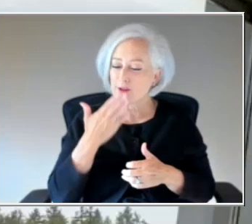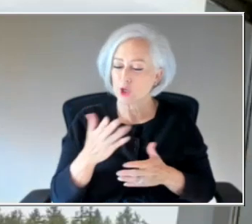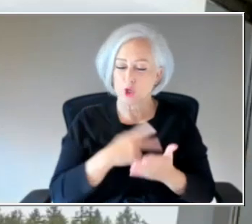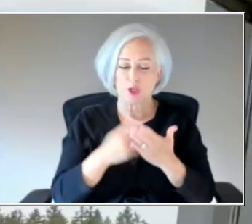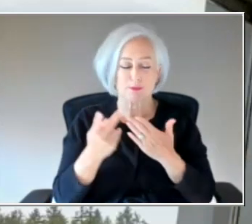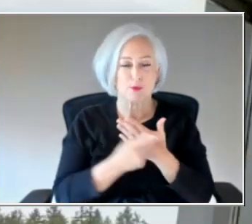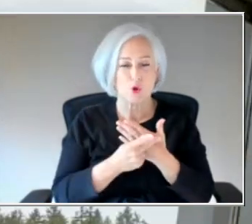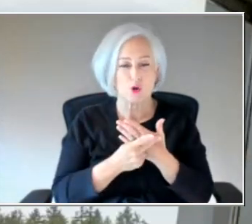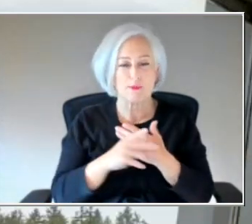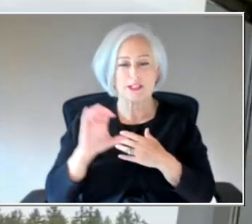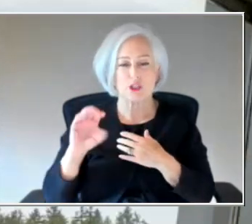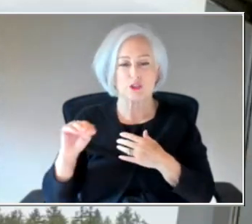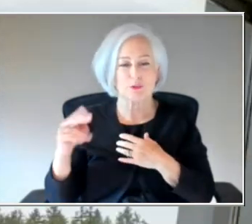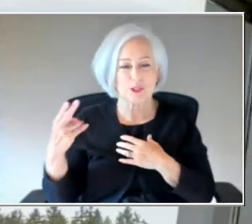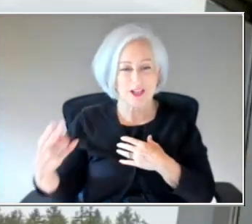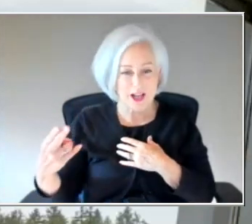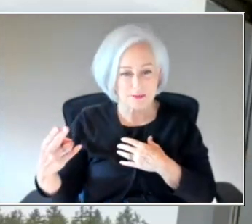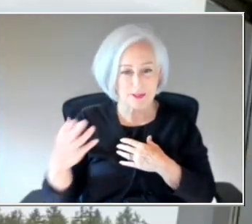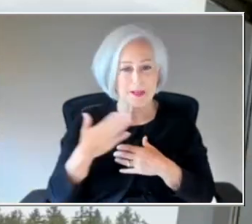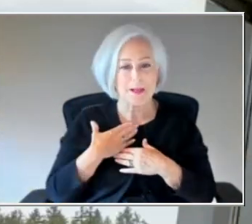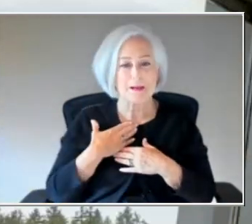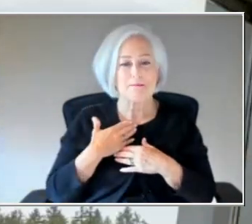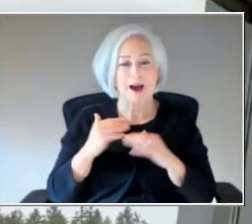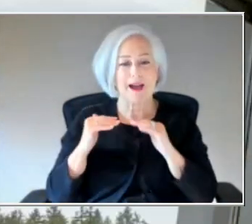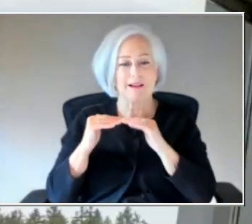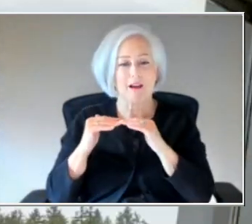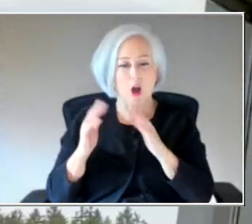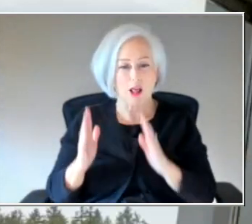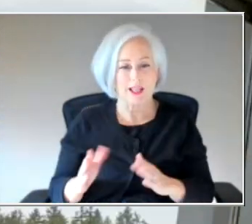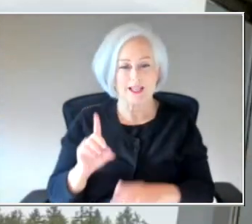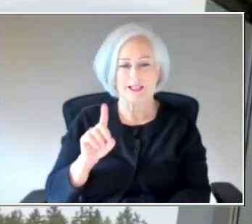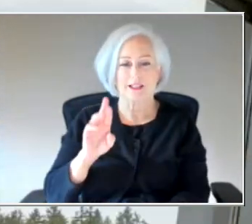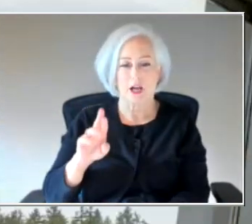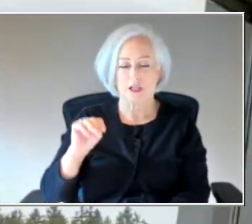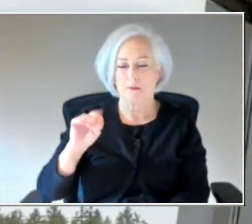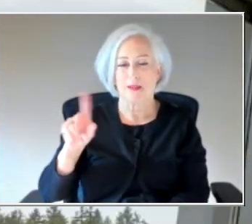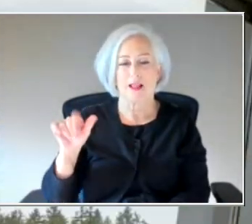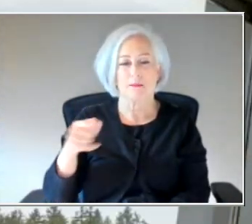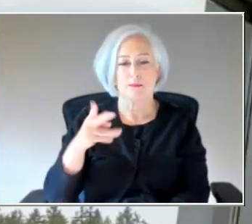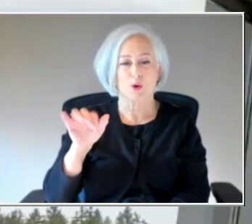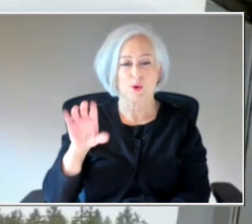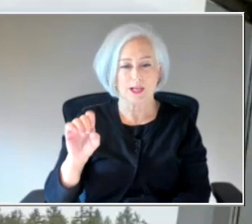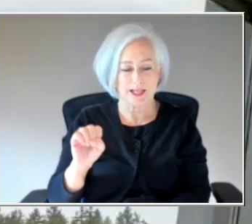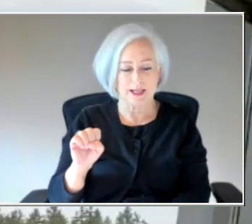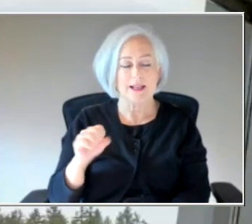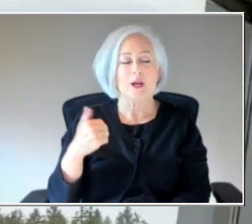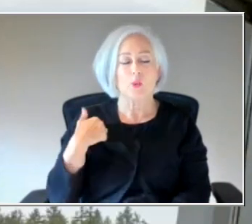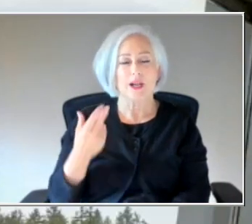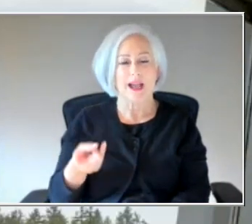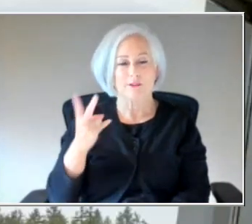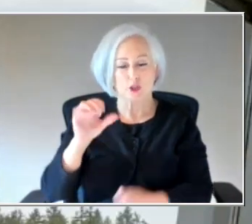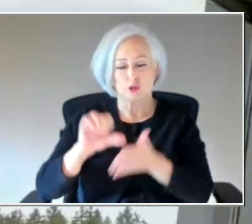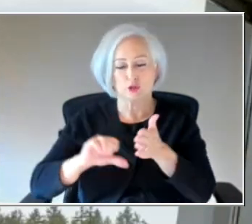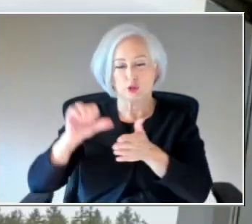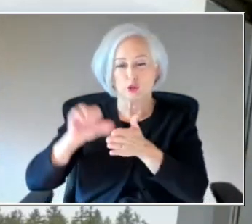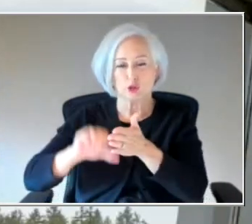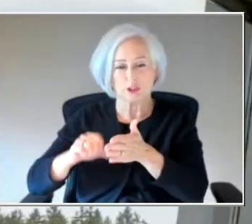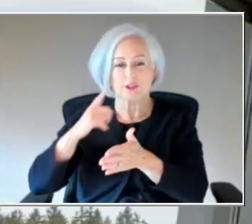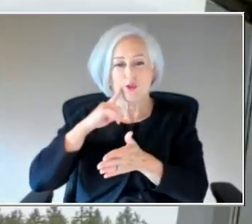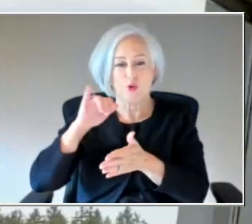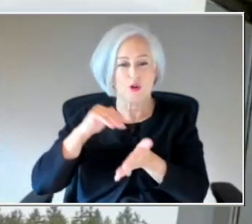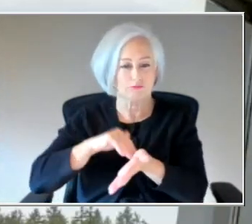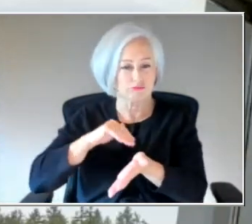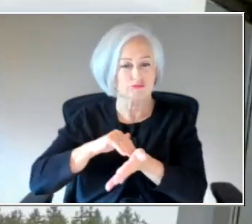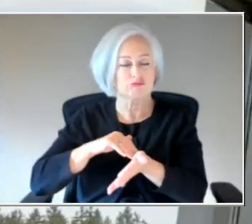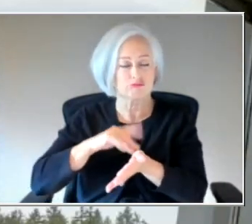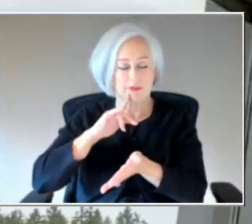Children's. My colleague, Dr. Malaputi, we do 2 surgeons for the operation. But everything's kind of synced out where we want to make